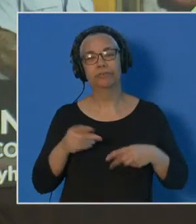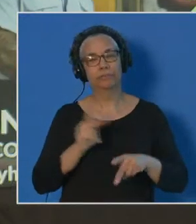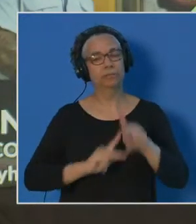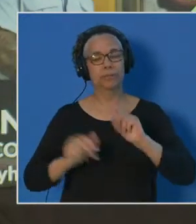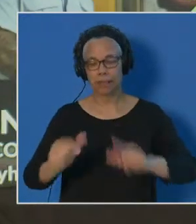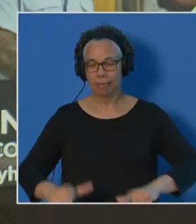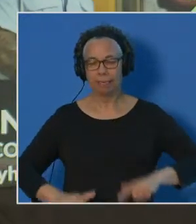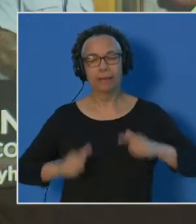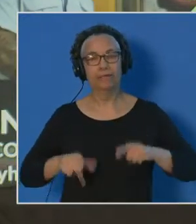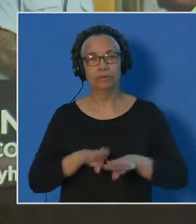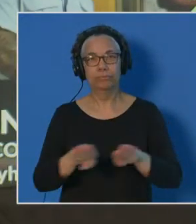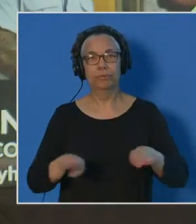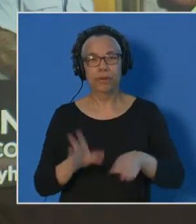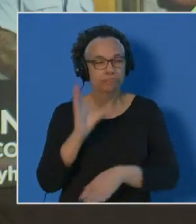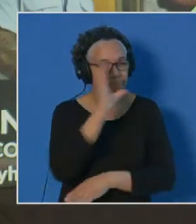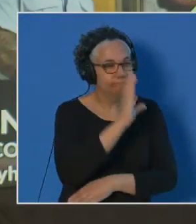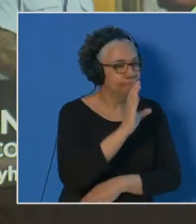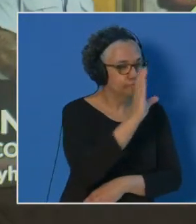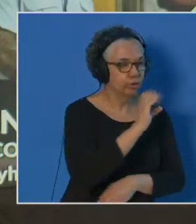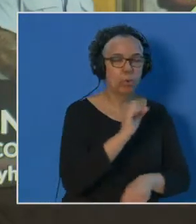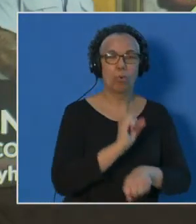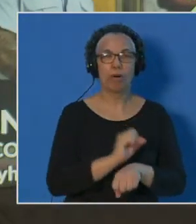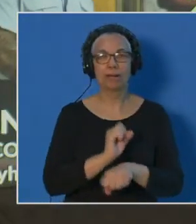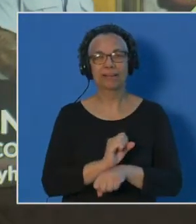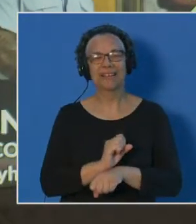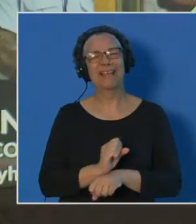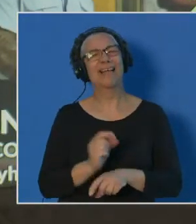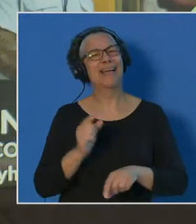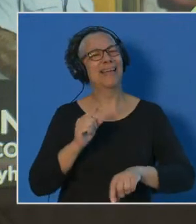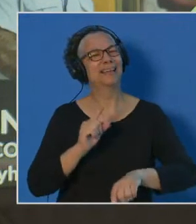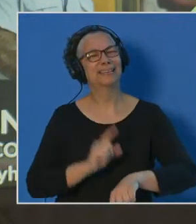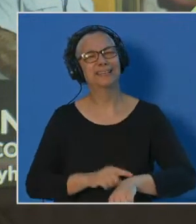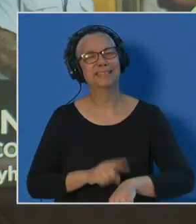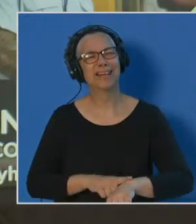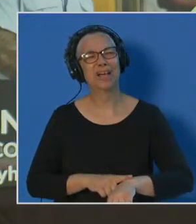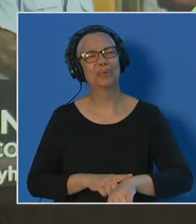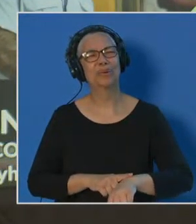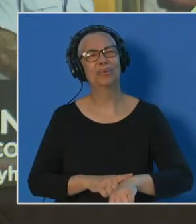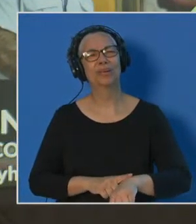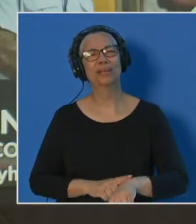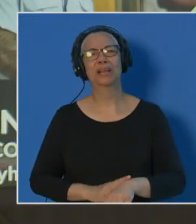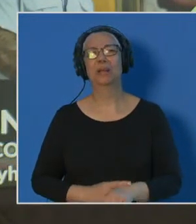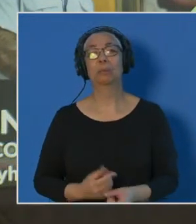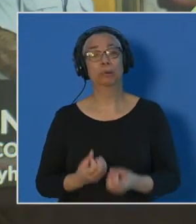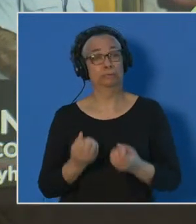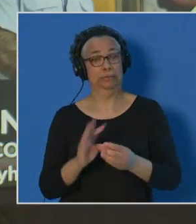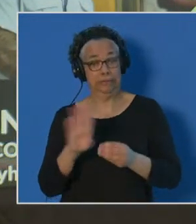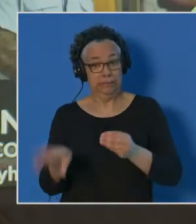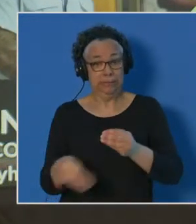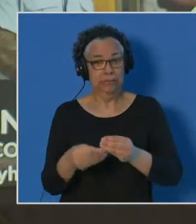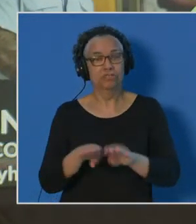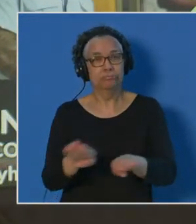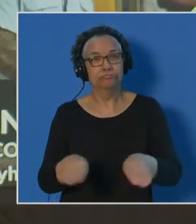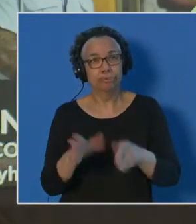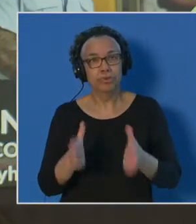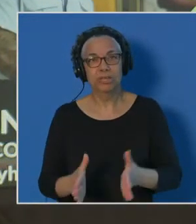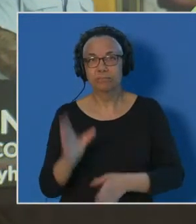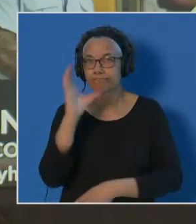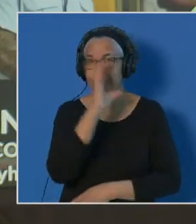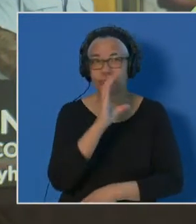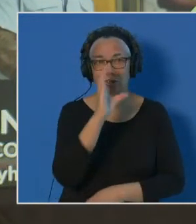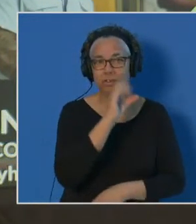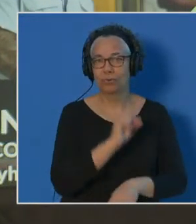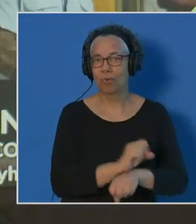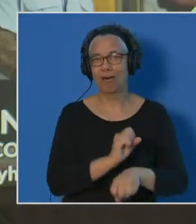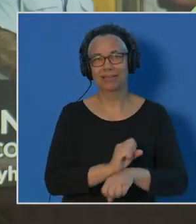Bermuda and to seek employment at a point in time when there is certainly going to be excess persons who are looking for work. That is permission that